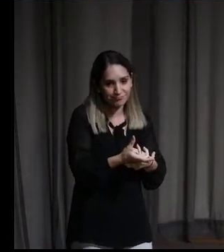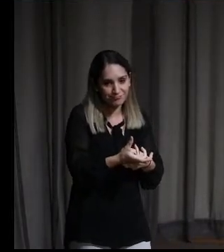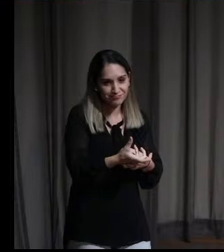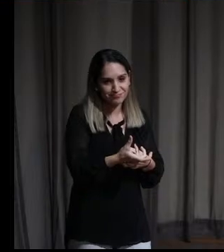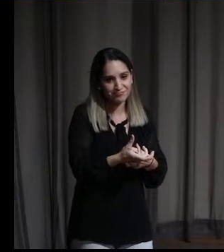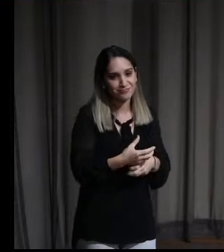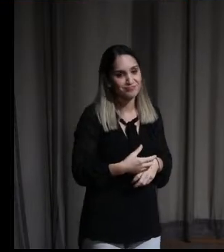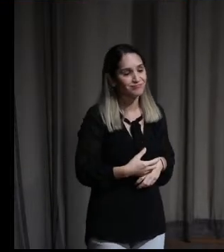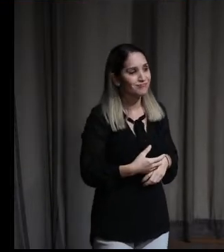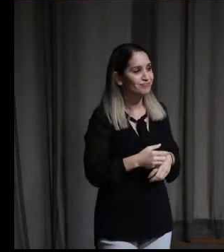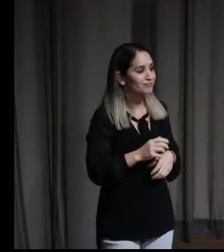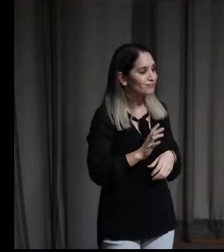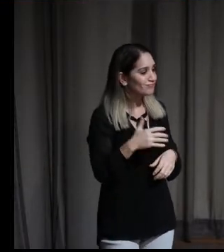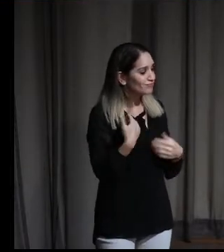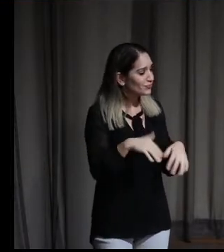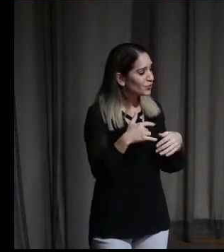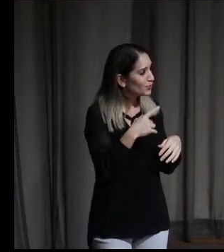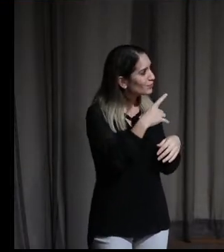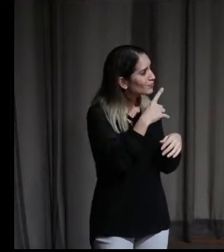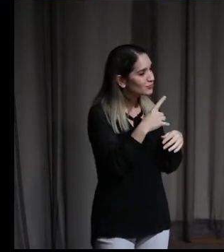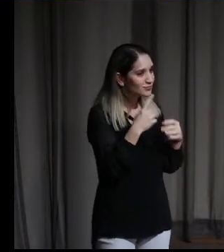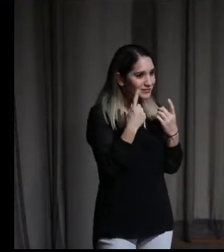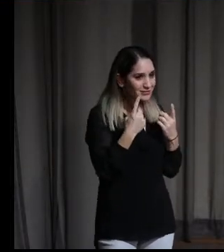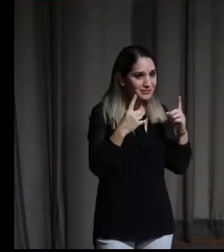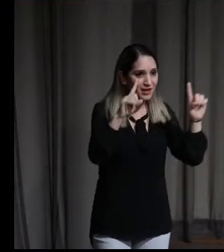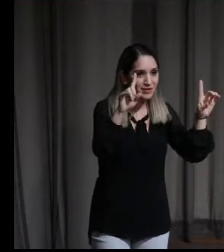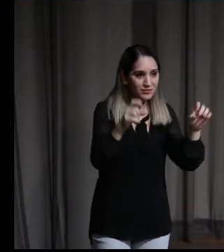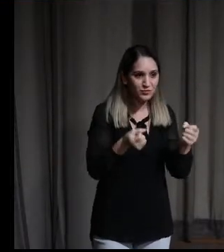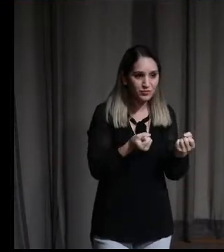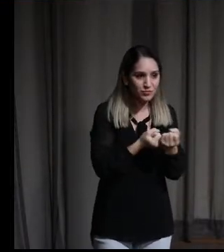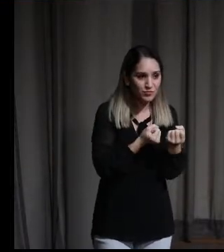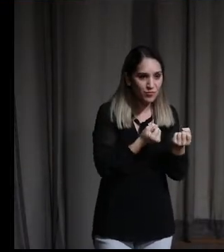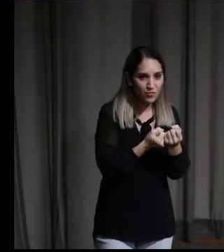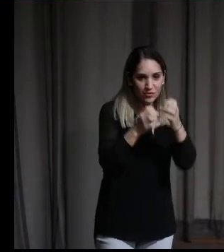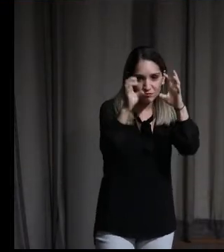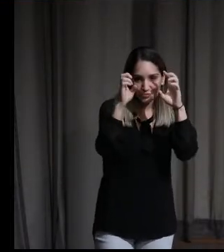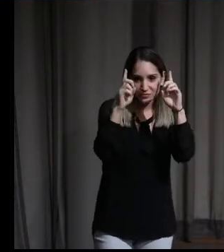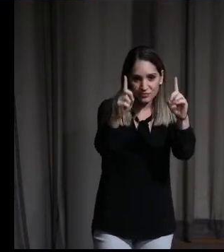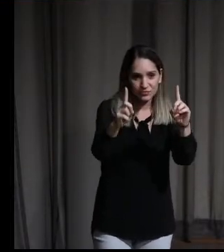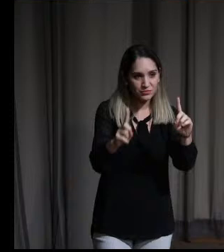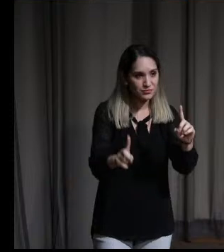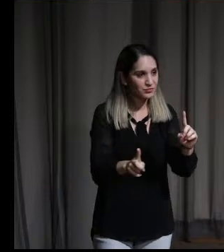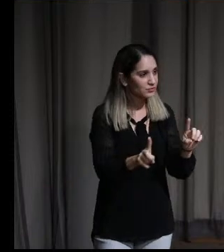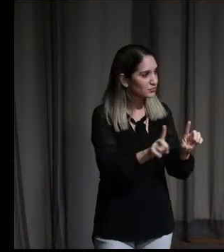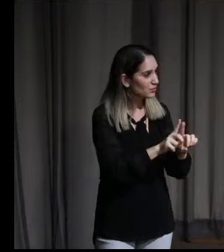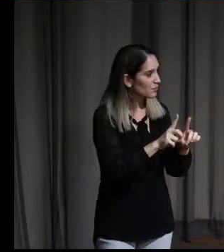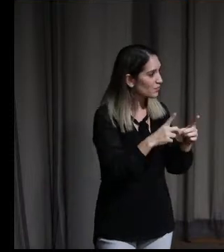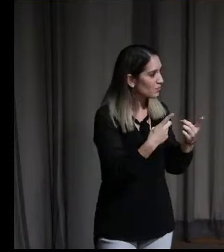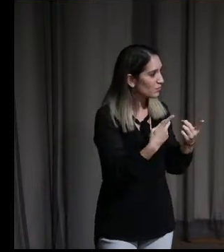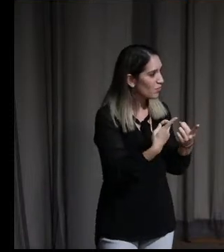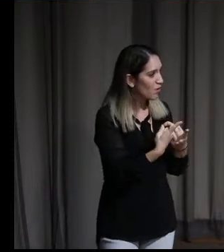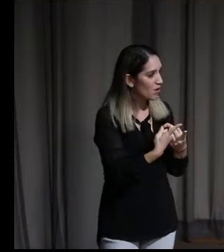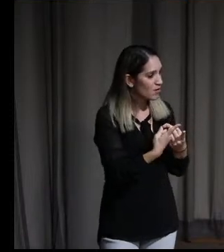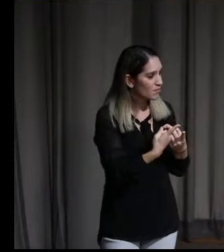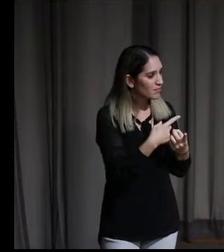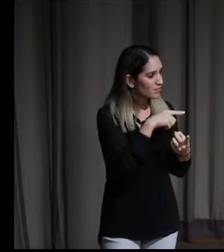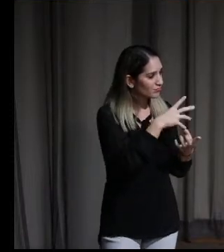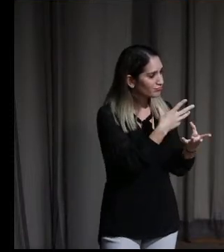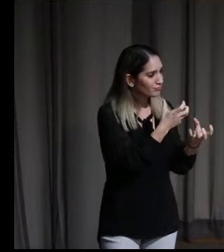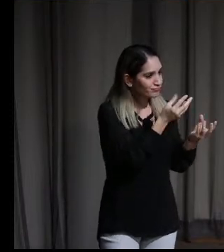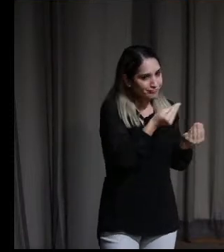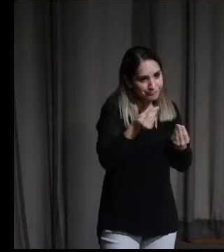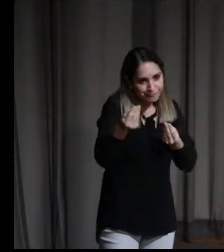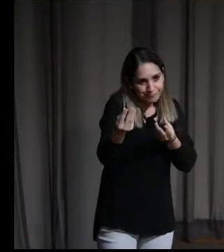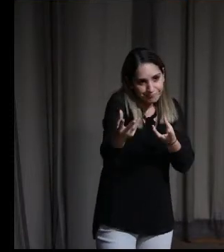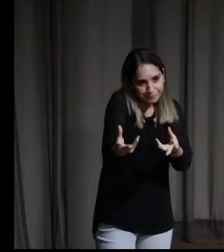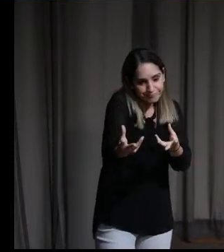a success and your support. I also want to thank the Education Department and echo Marie Vickel's words for the AV Department